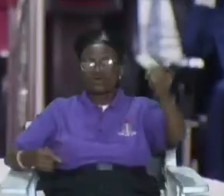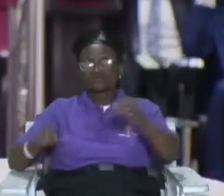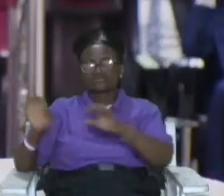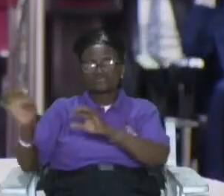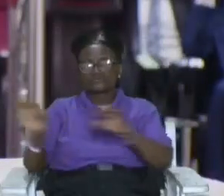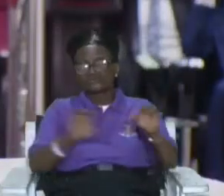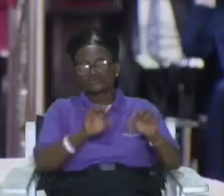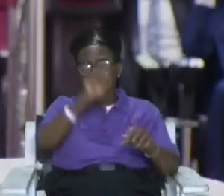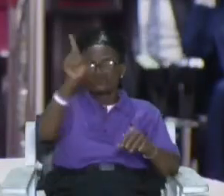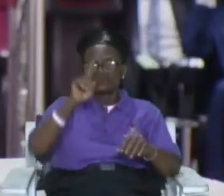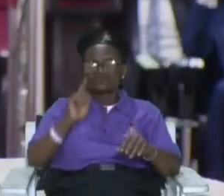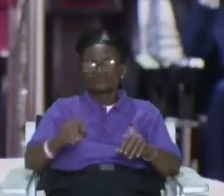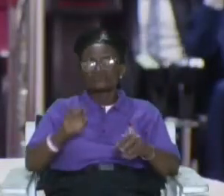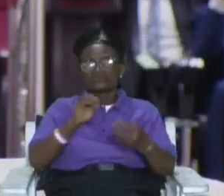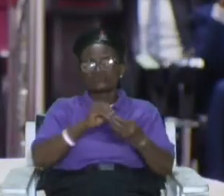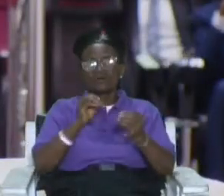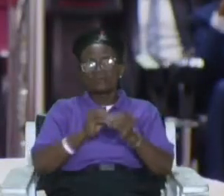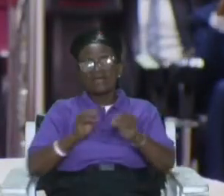Number four.